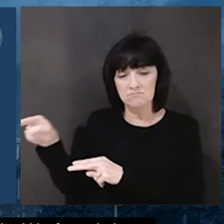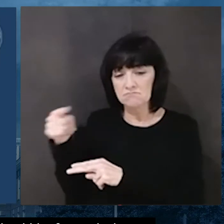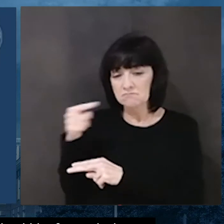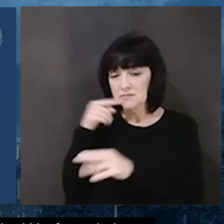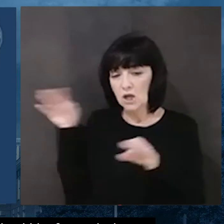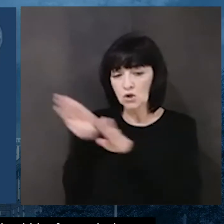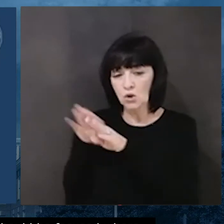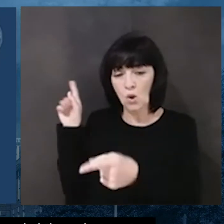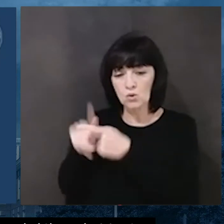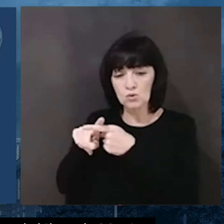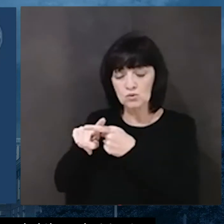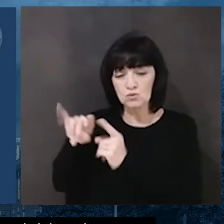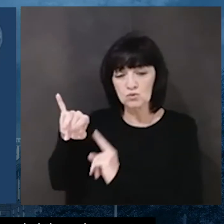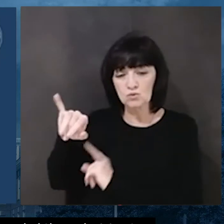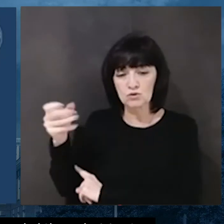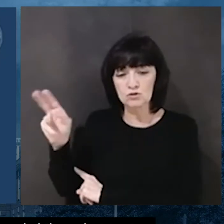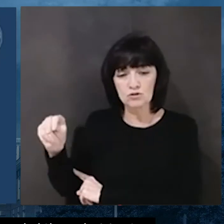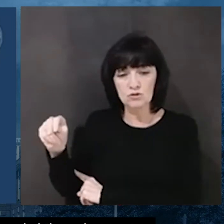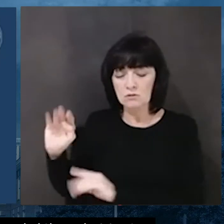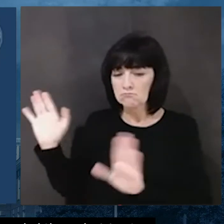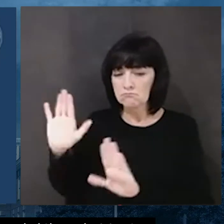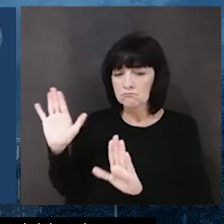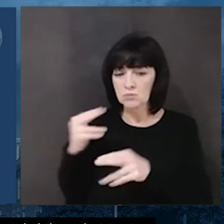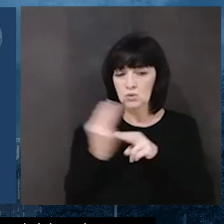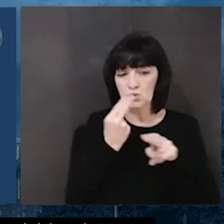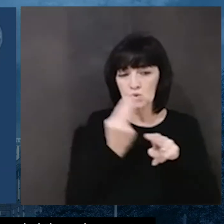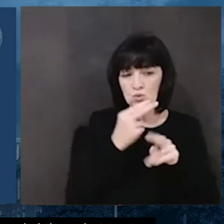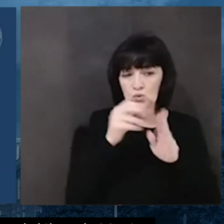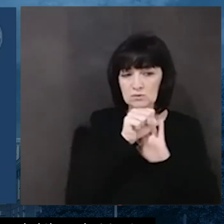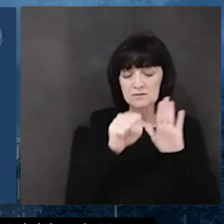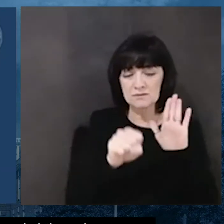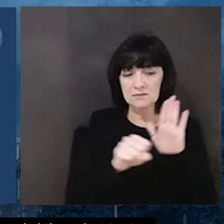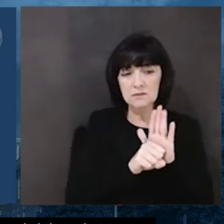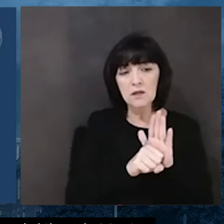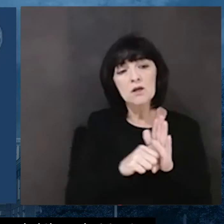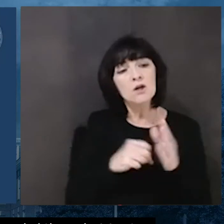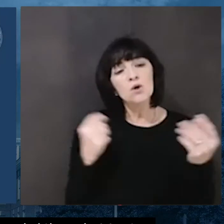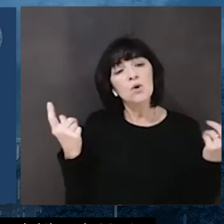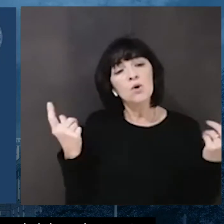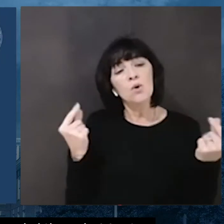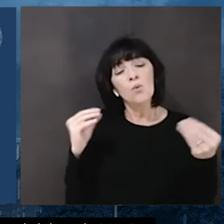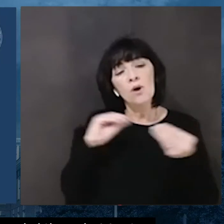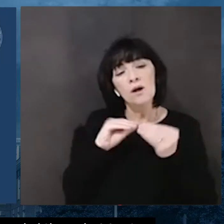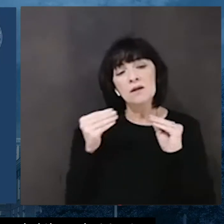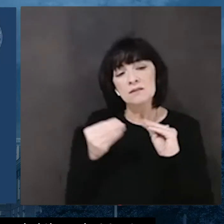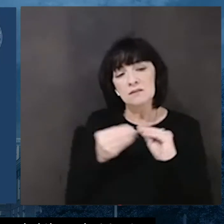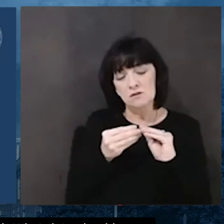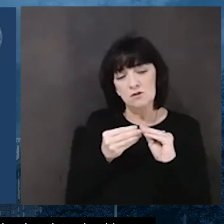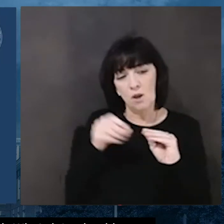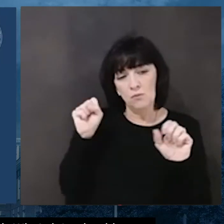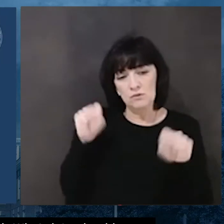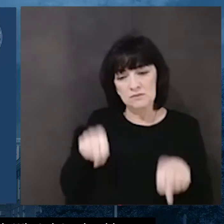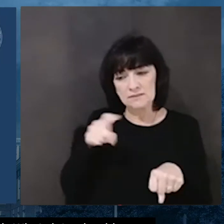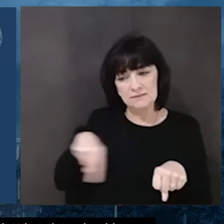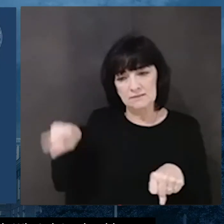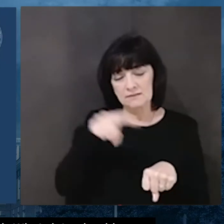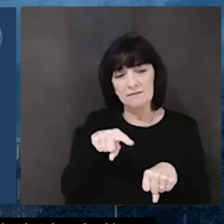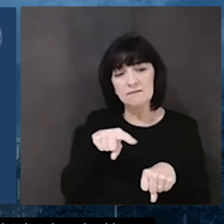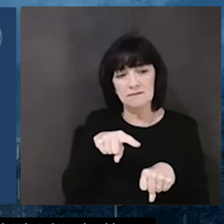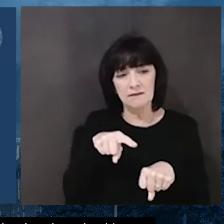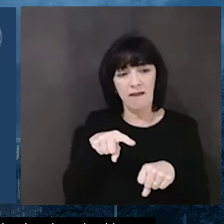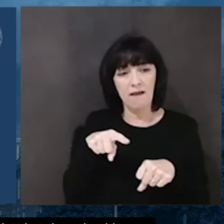out that state data should be used. What data should educators really be looking at? Yeah, I think it's all of the above, if you